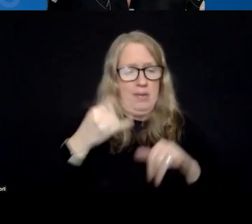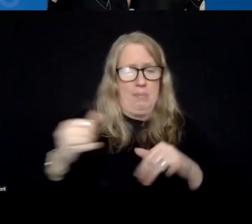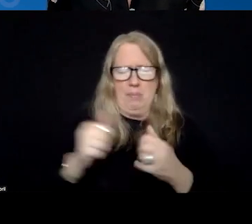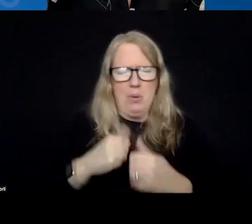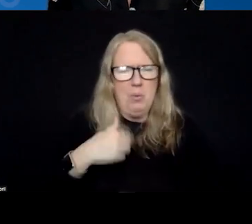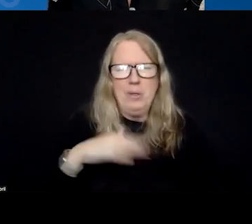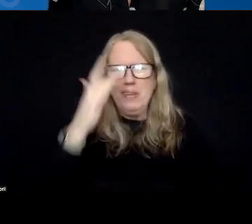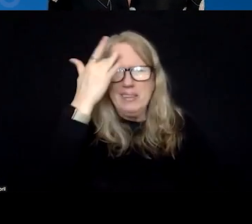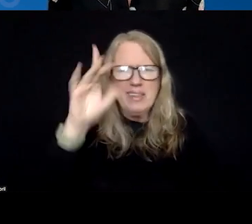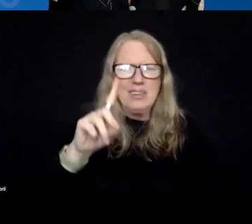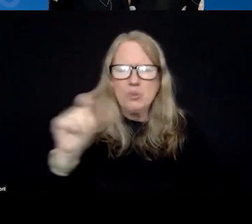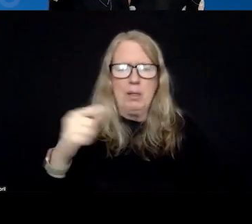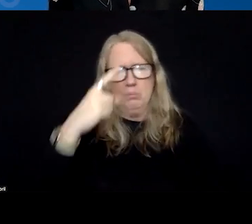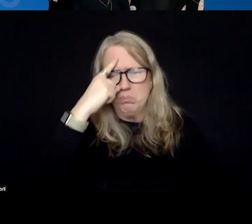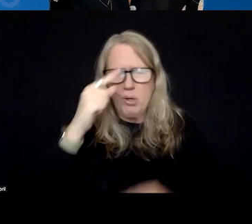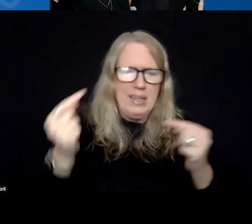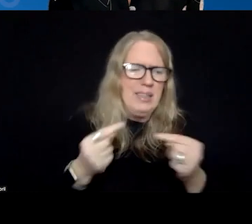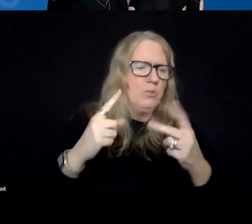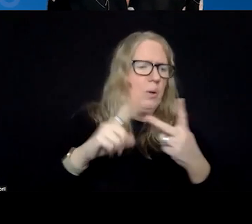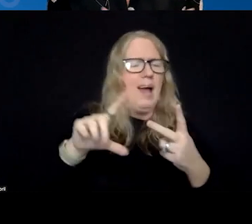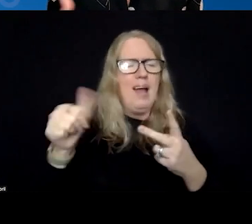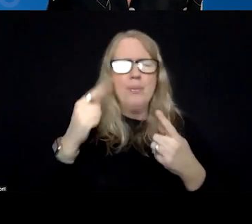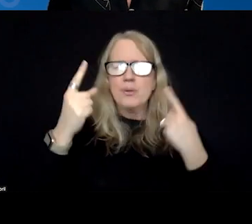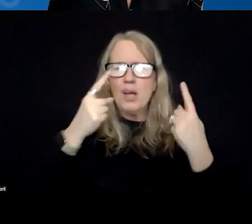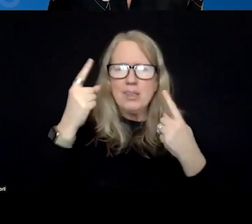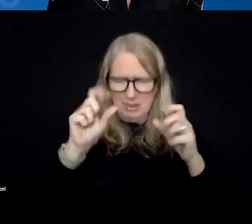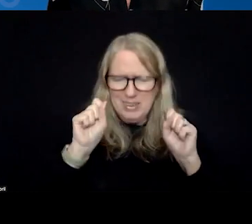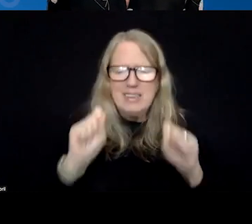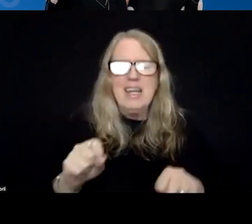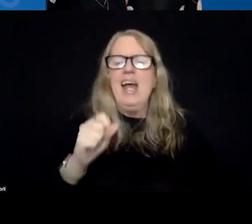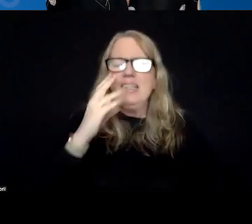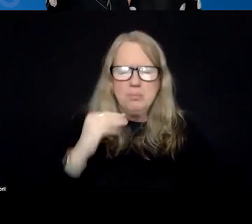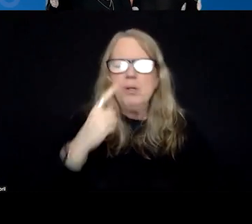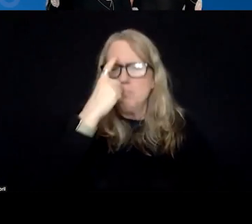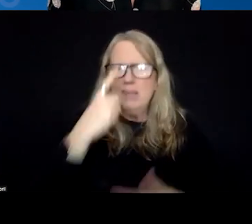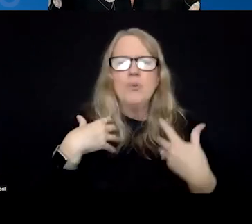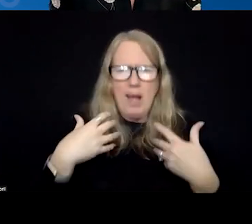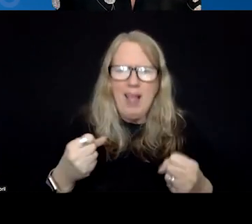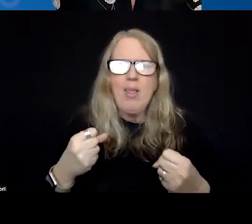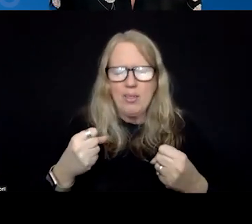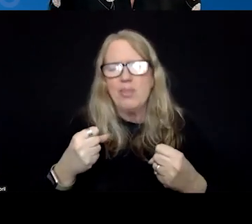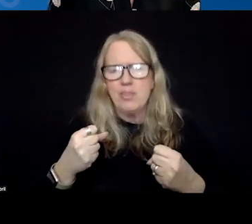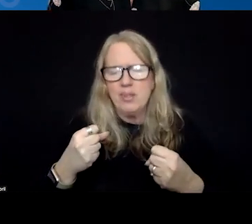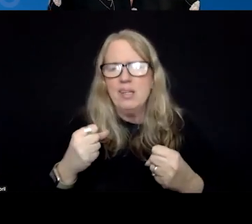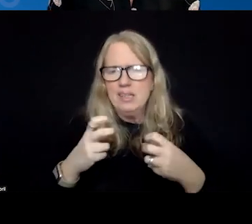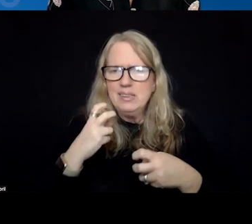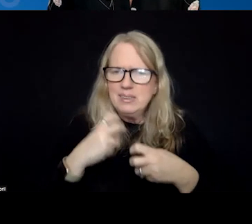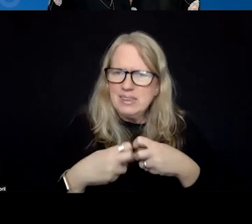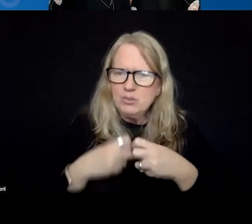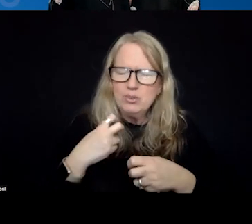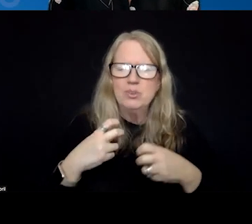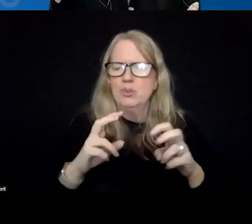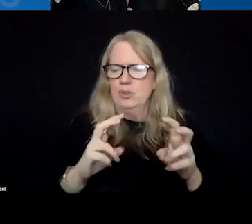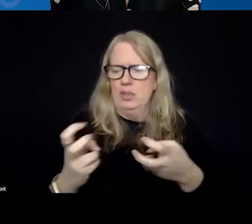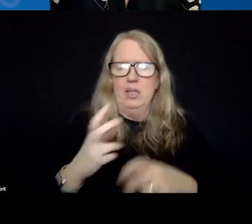developmental disabilities, brain injury, and other cognitive disabilities can experience mental health conditions to the same degree